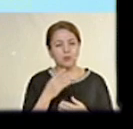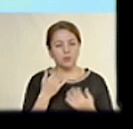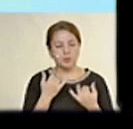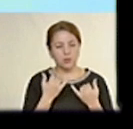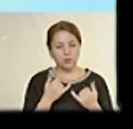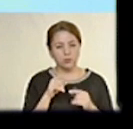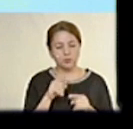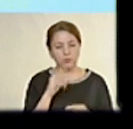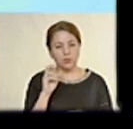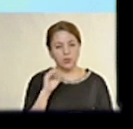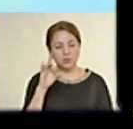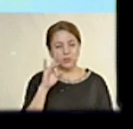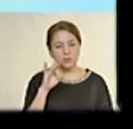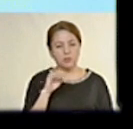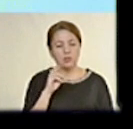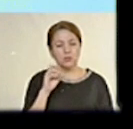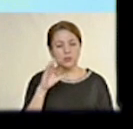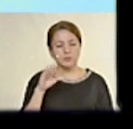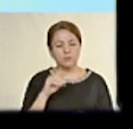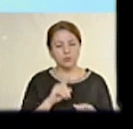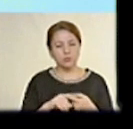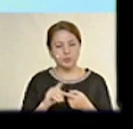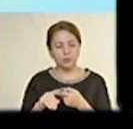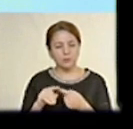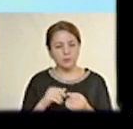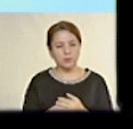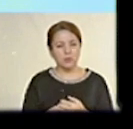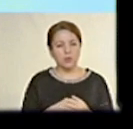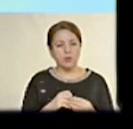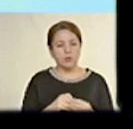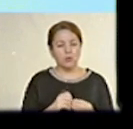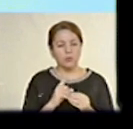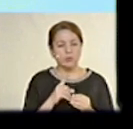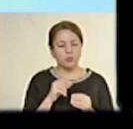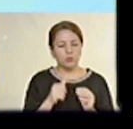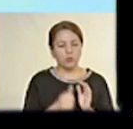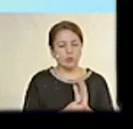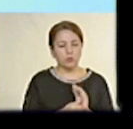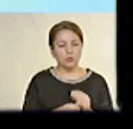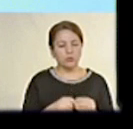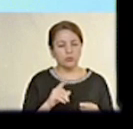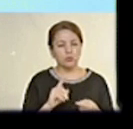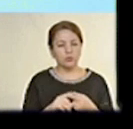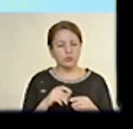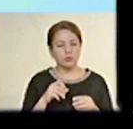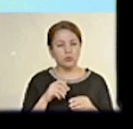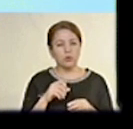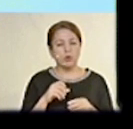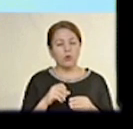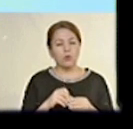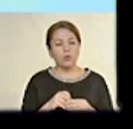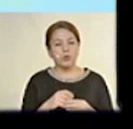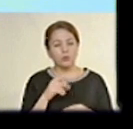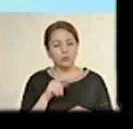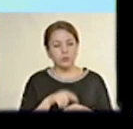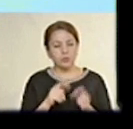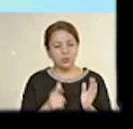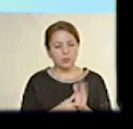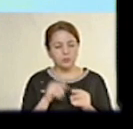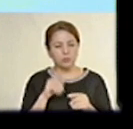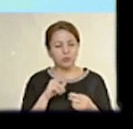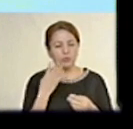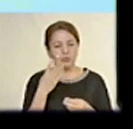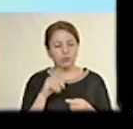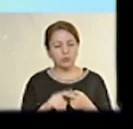bu kasr qismlarini qo'shayotganimizda esa 11 ga 6 ni qo'shsak 17, 17 ga 4 ni qo'shsak 21 ga teng